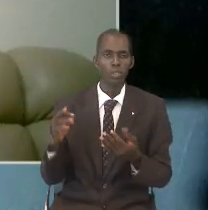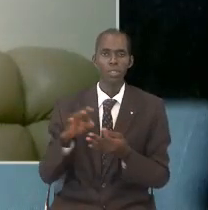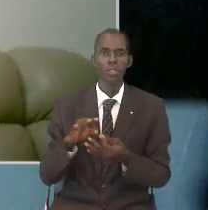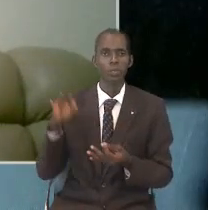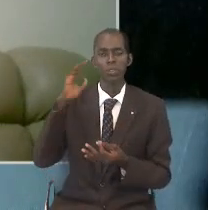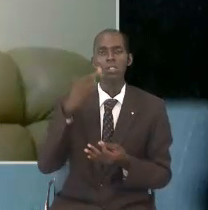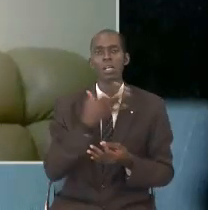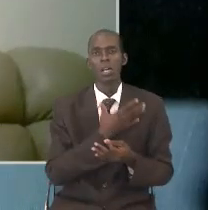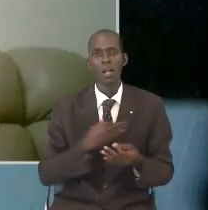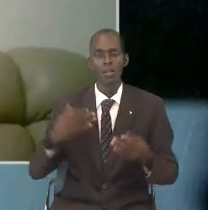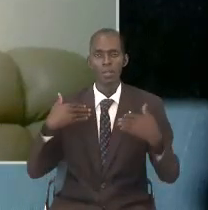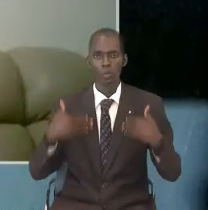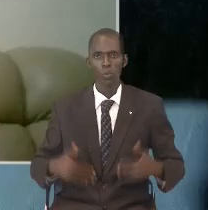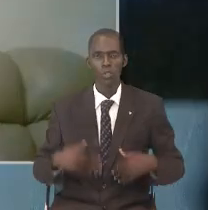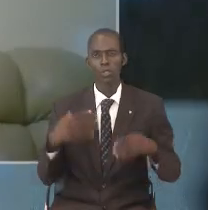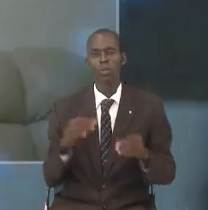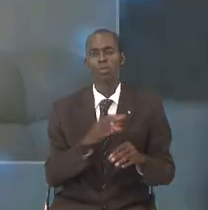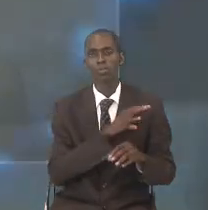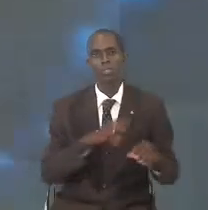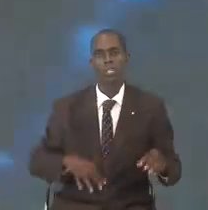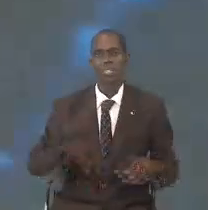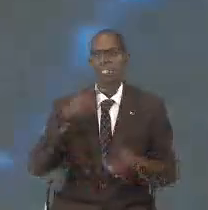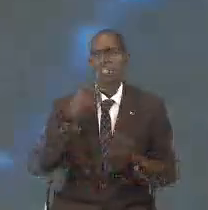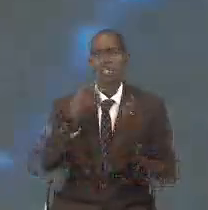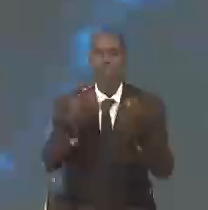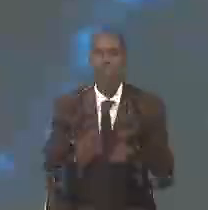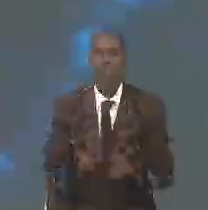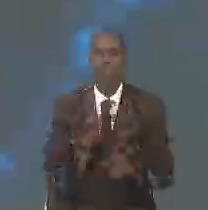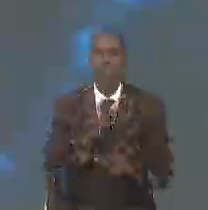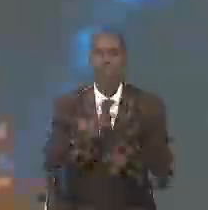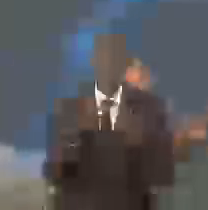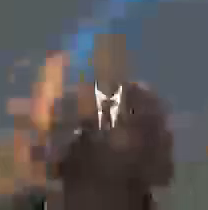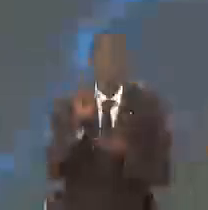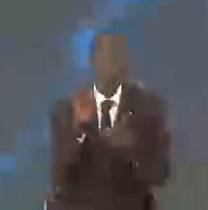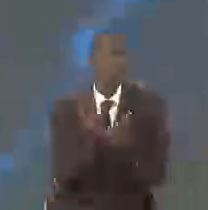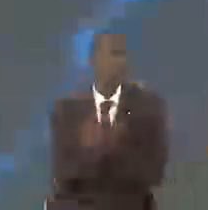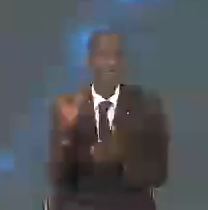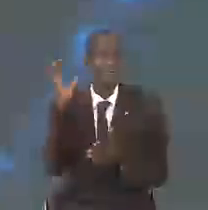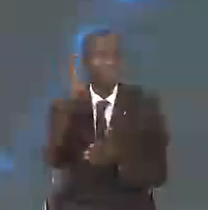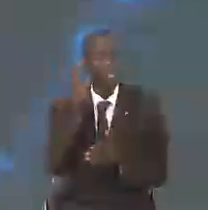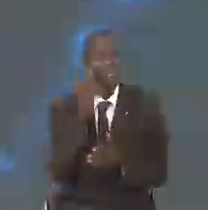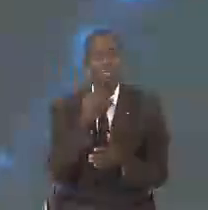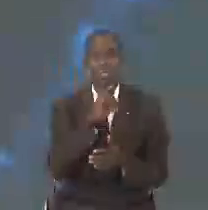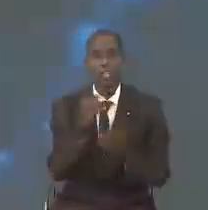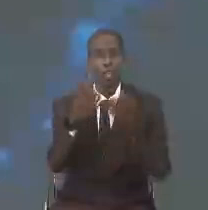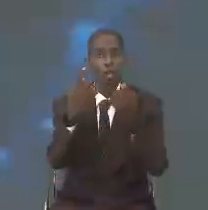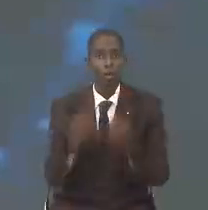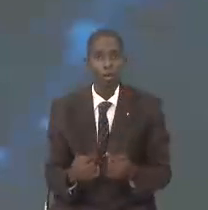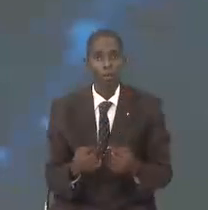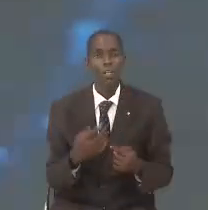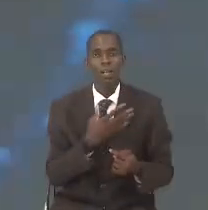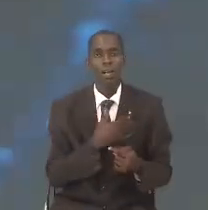the body of Christ, they say, come. And let him that heareth say, come. And let him that